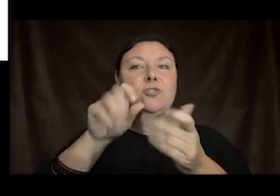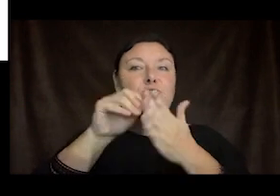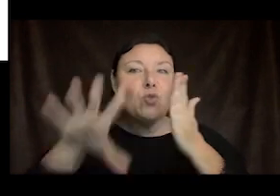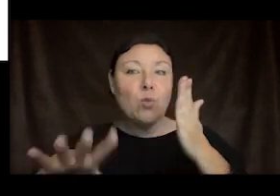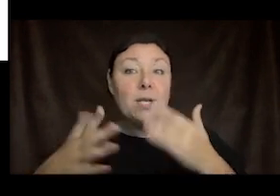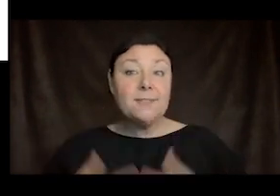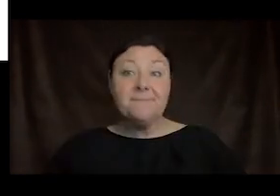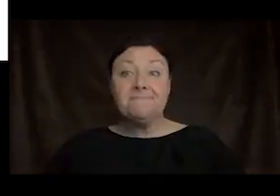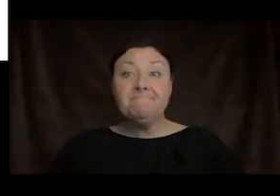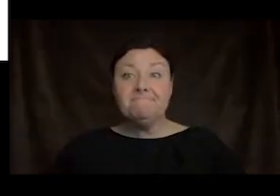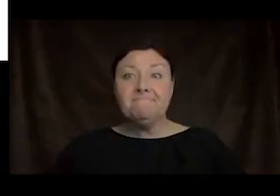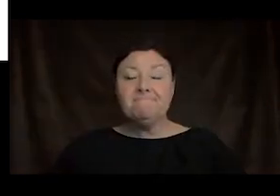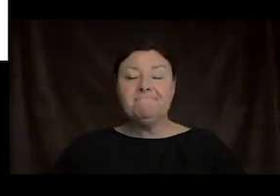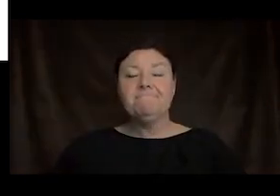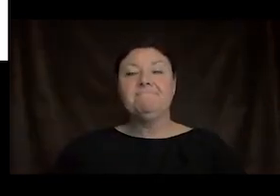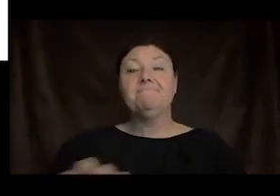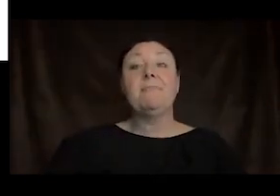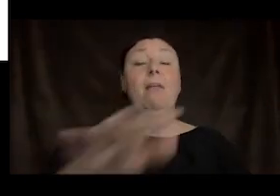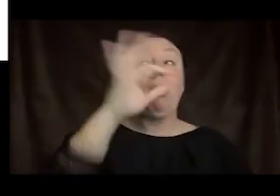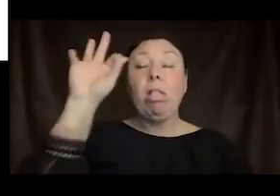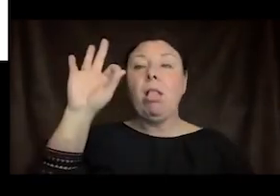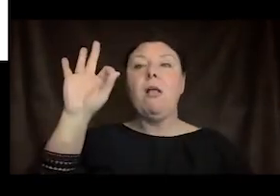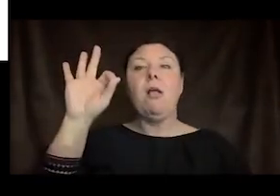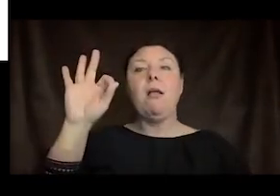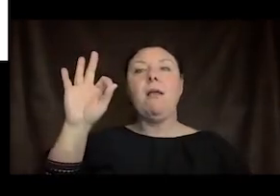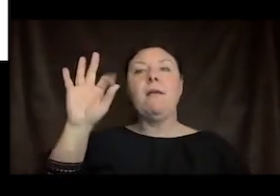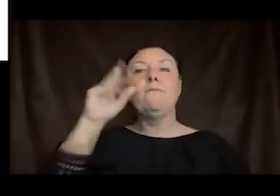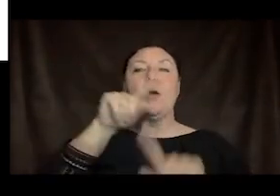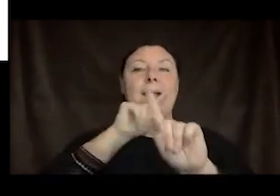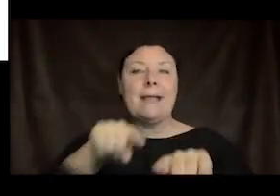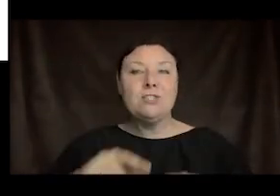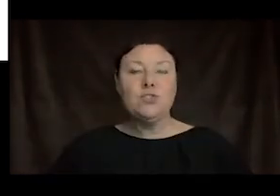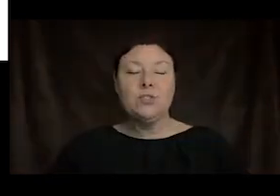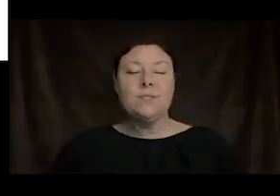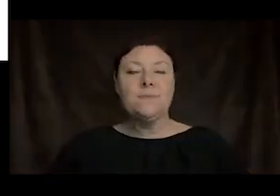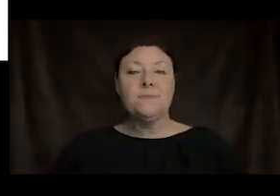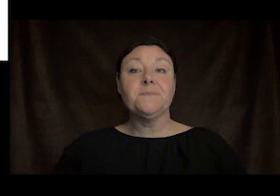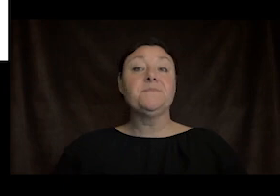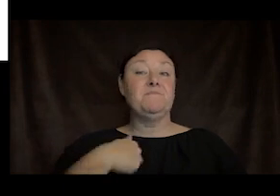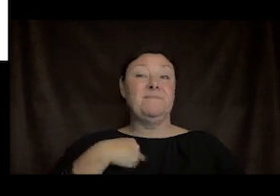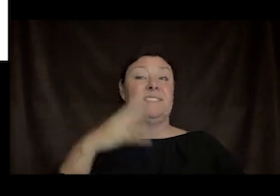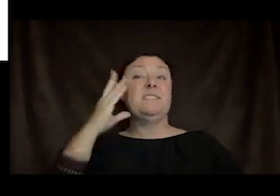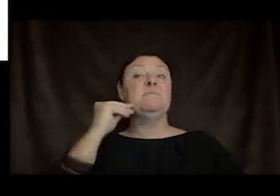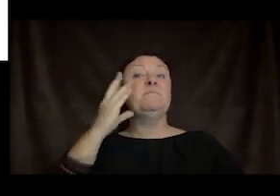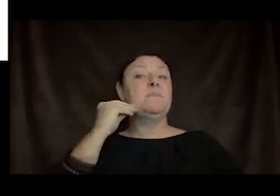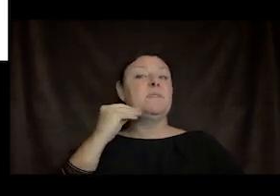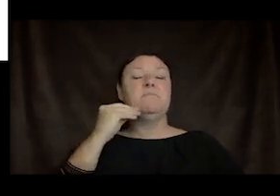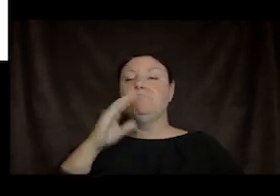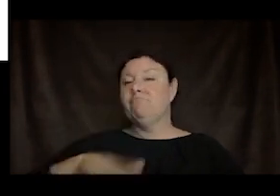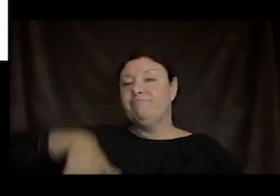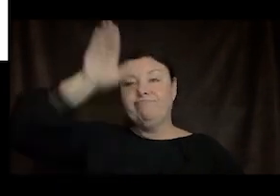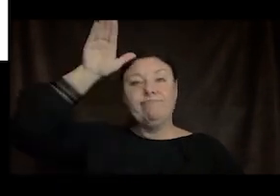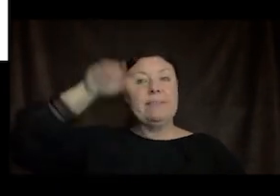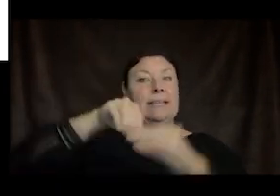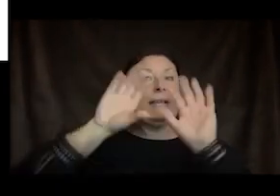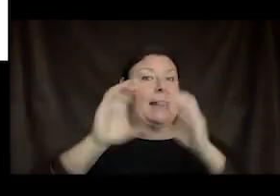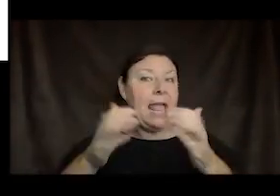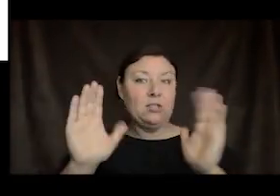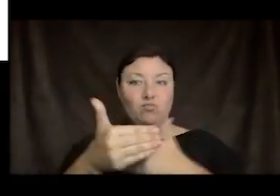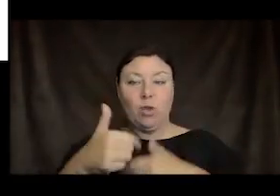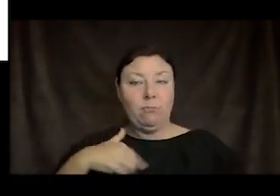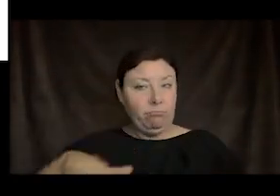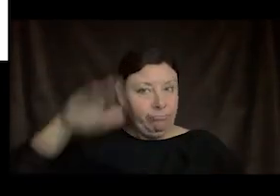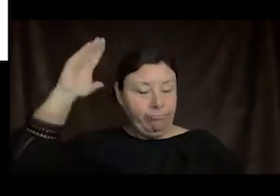give us those answers. This can happen, and I've experienced it my whole life in classes where,